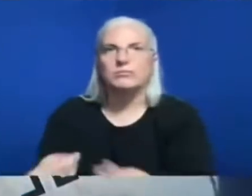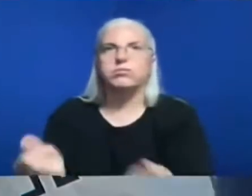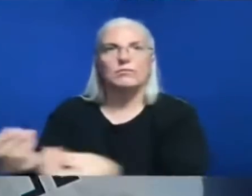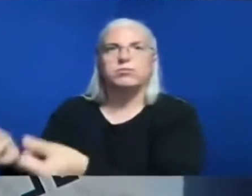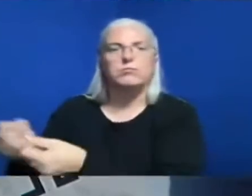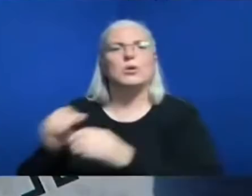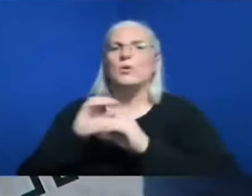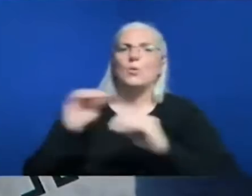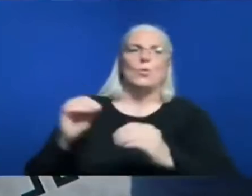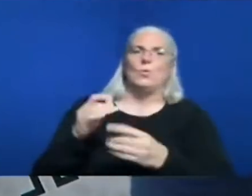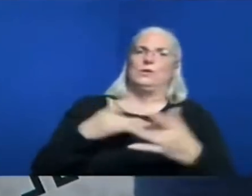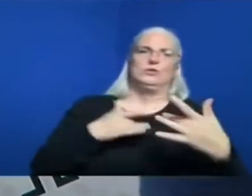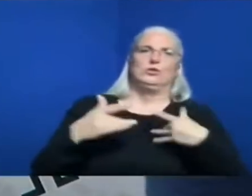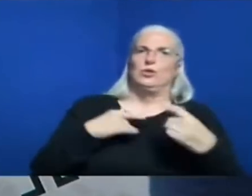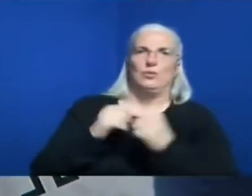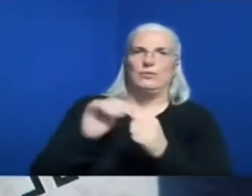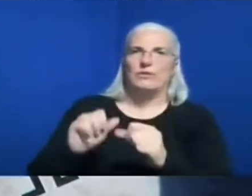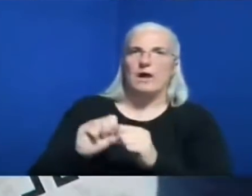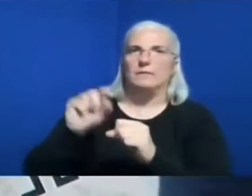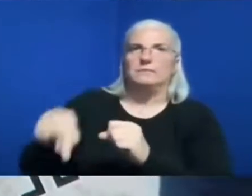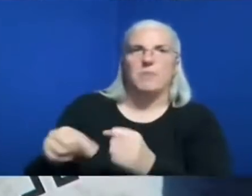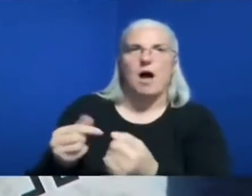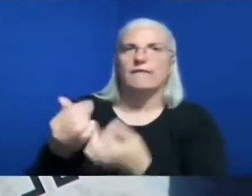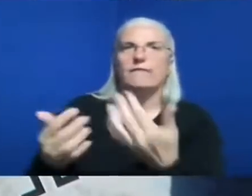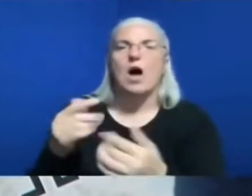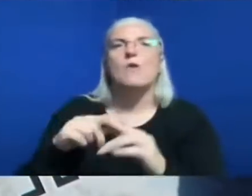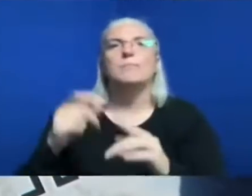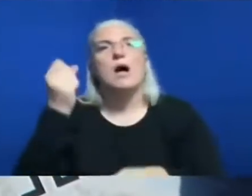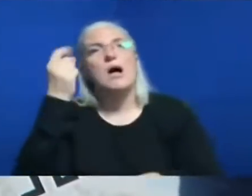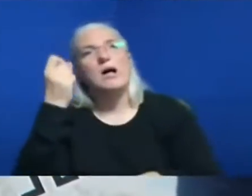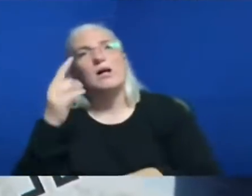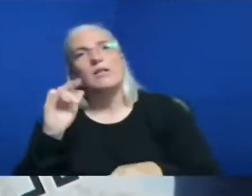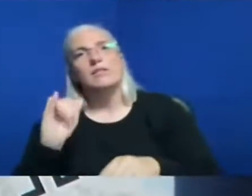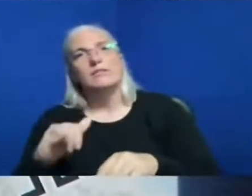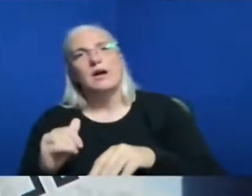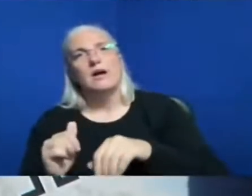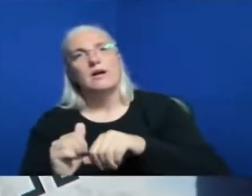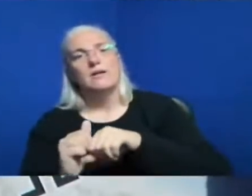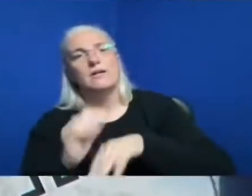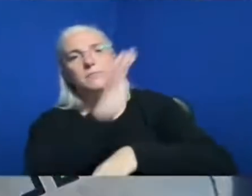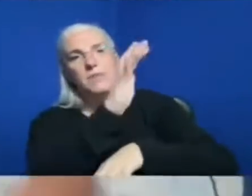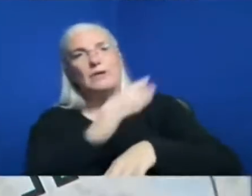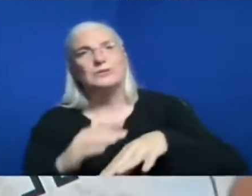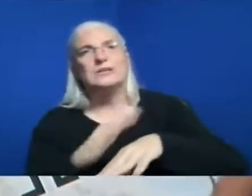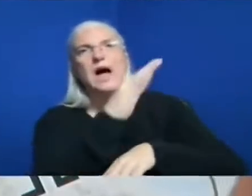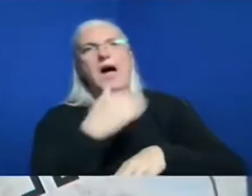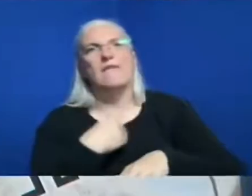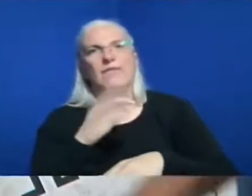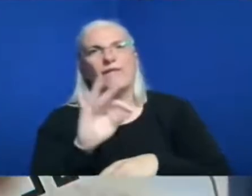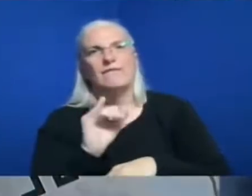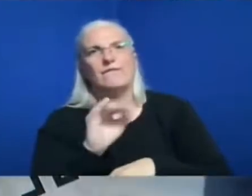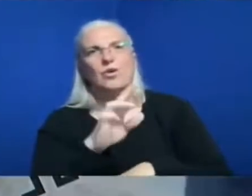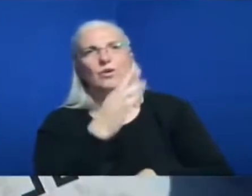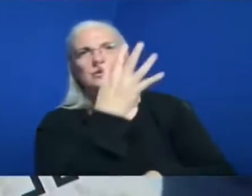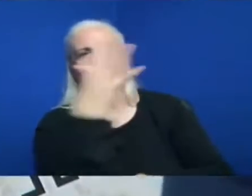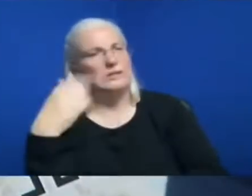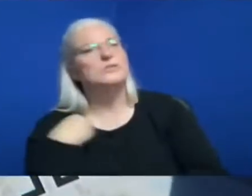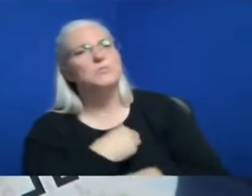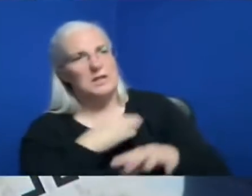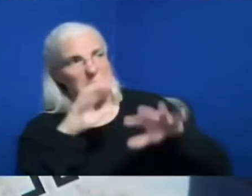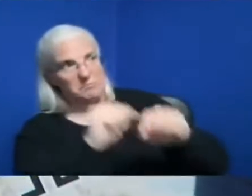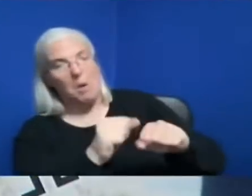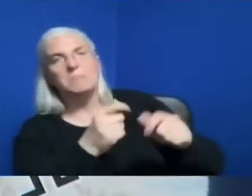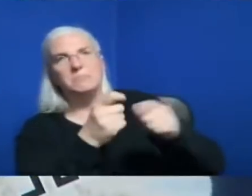altitude fir up on the top here, and with the prep that we've done on the line, we've been able to handle any of the spot fires that's come over. When